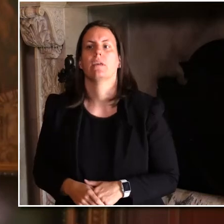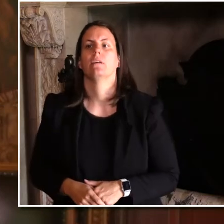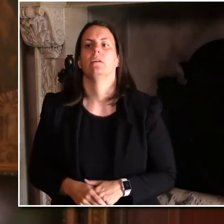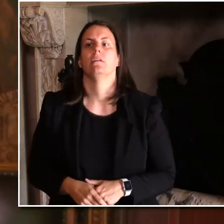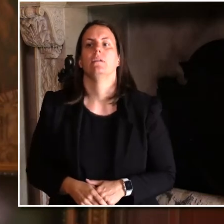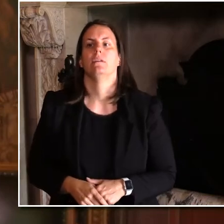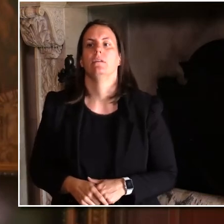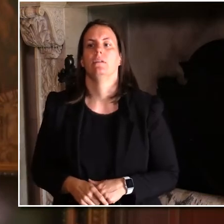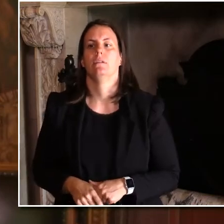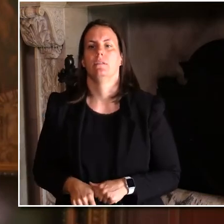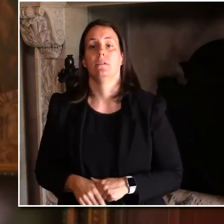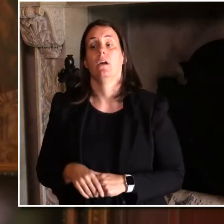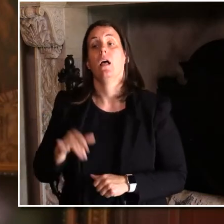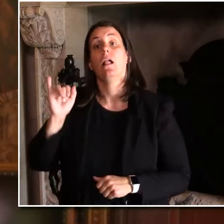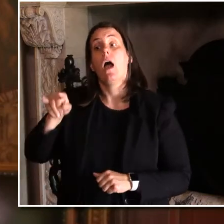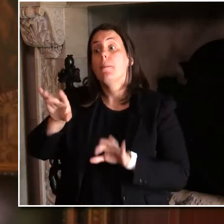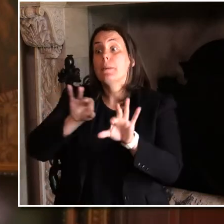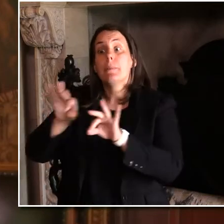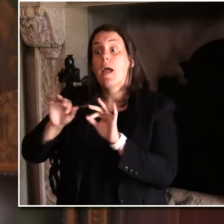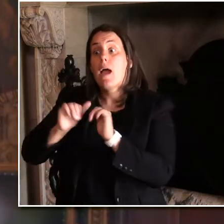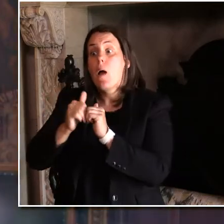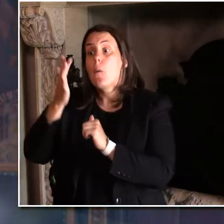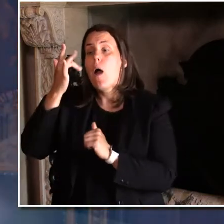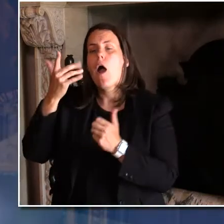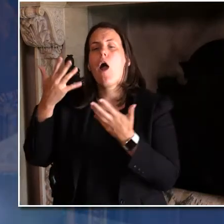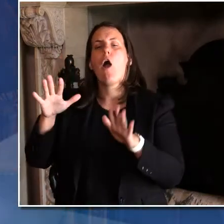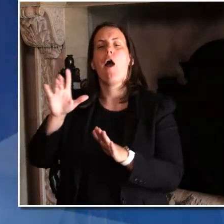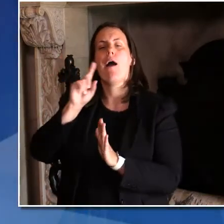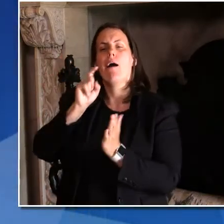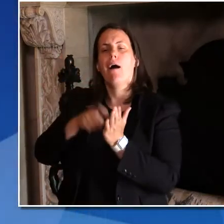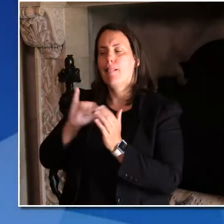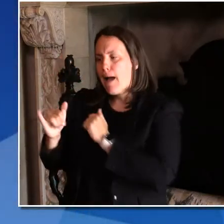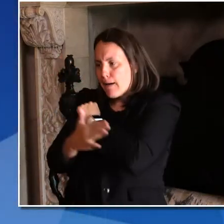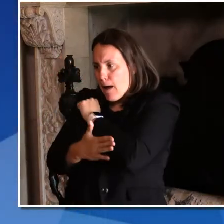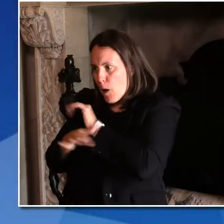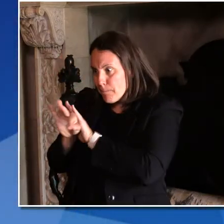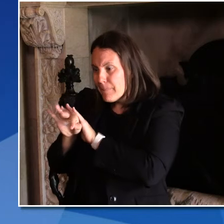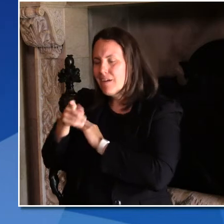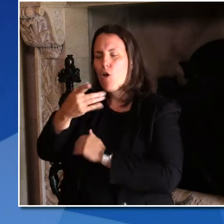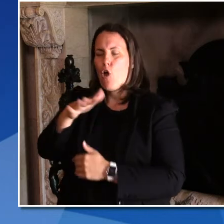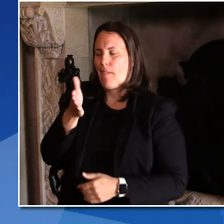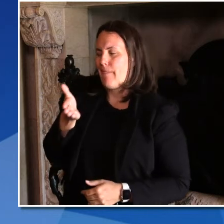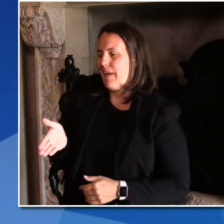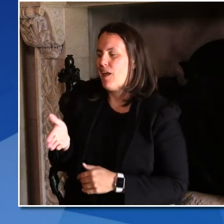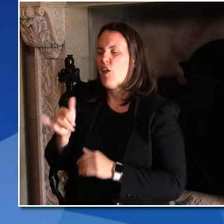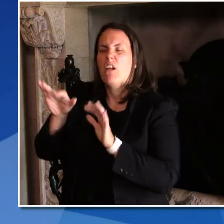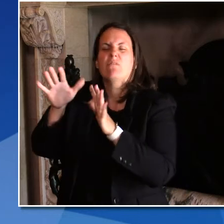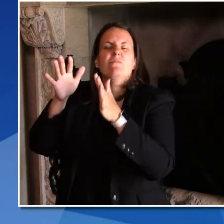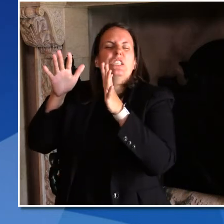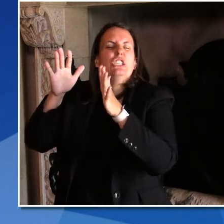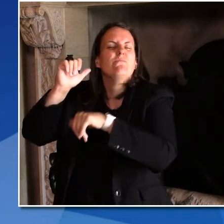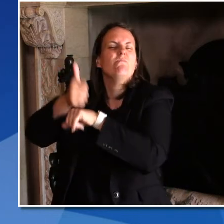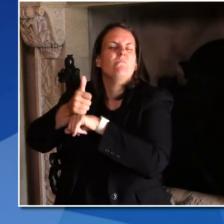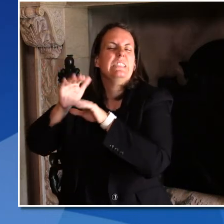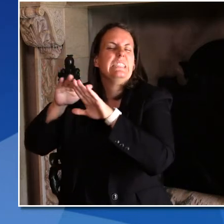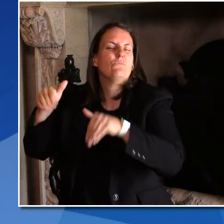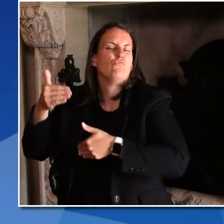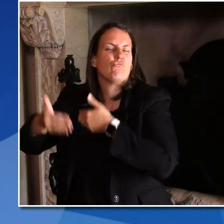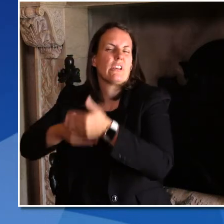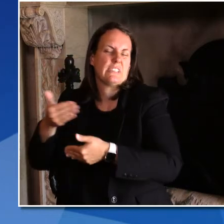overall population. Thank you, Rachel. Now to Megan Hart from Wisconsin Public Radio. Megan?